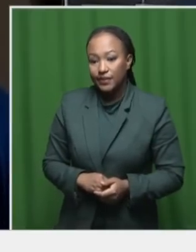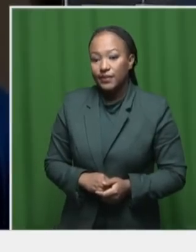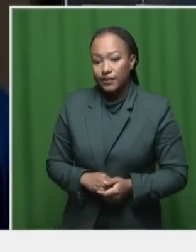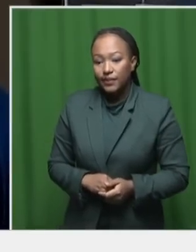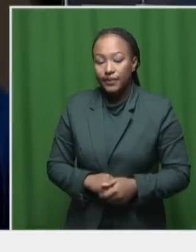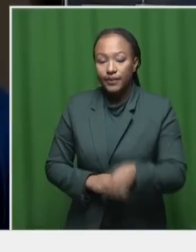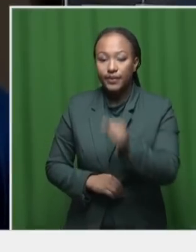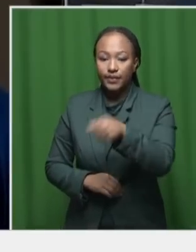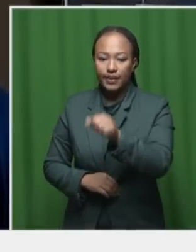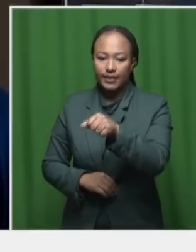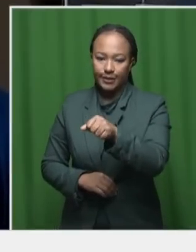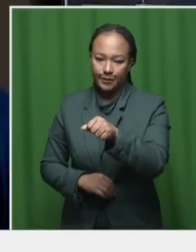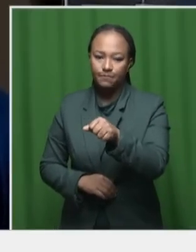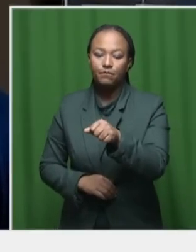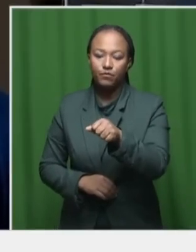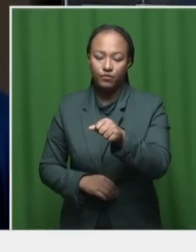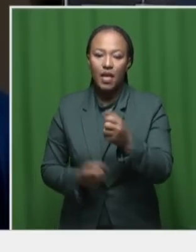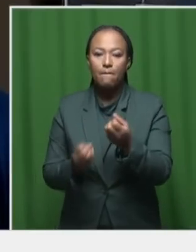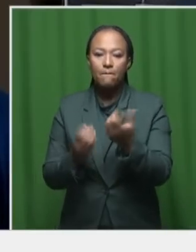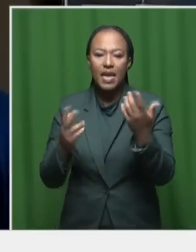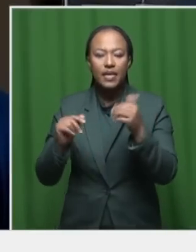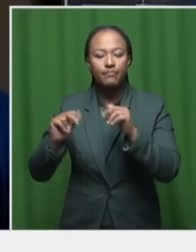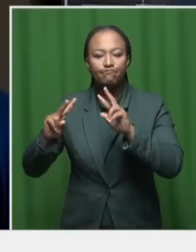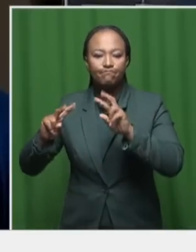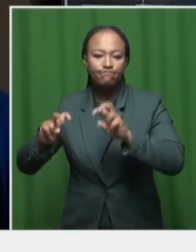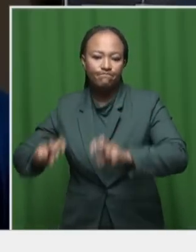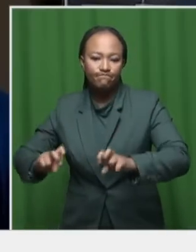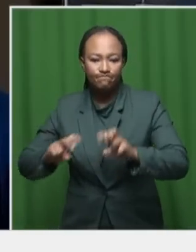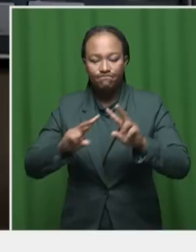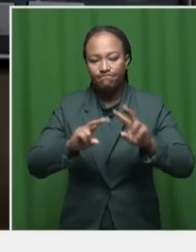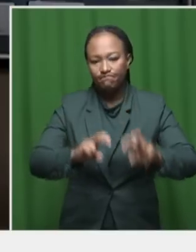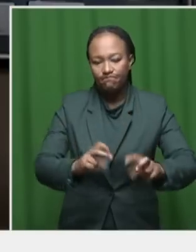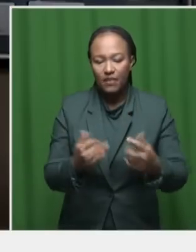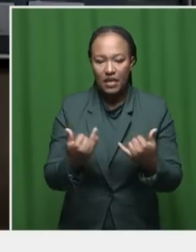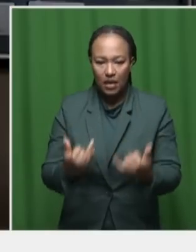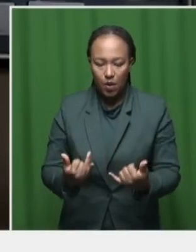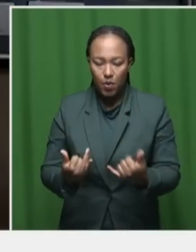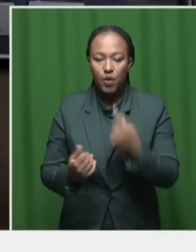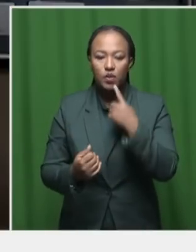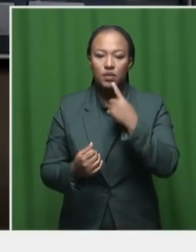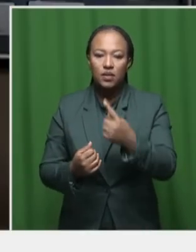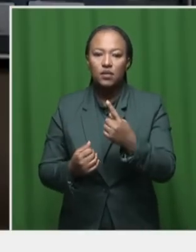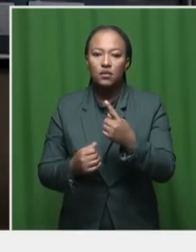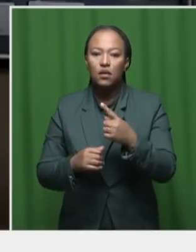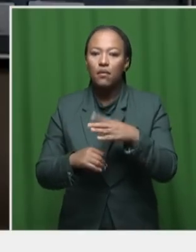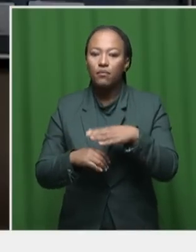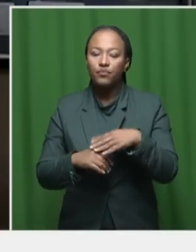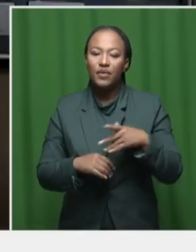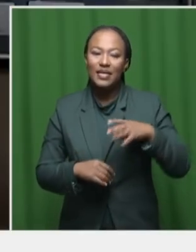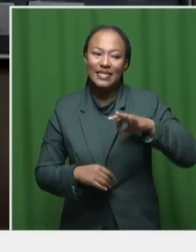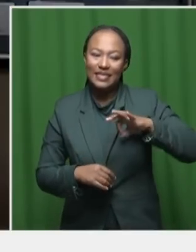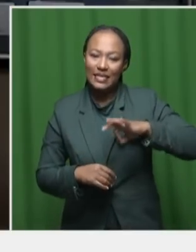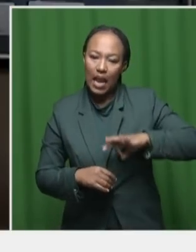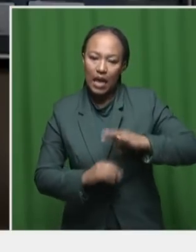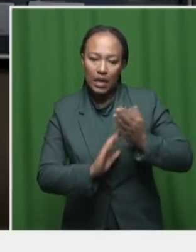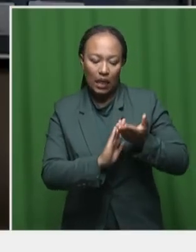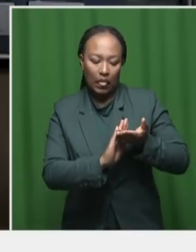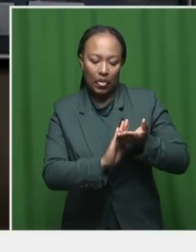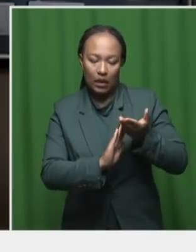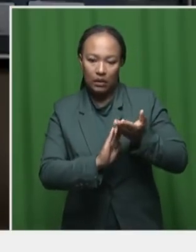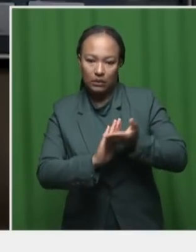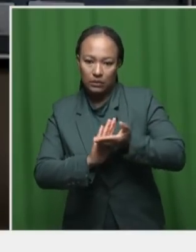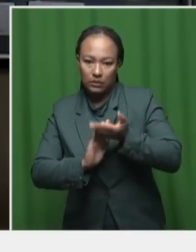many studies being done at the moment suggesting that on average, the increase in wages in South Africa is